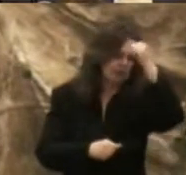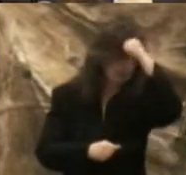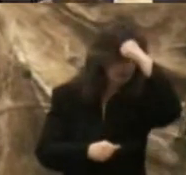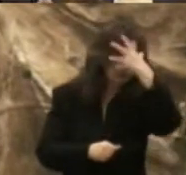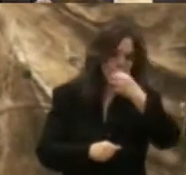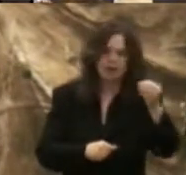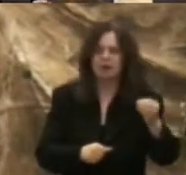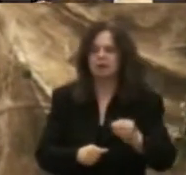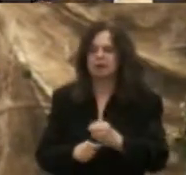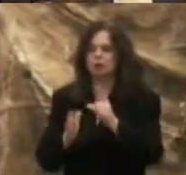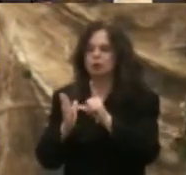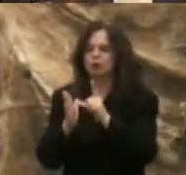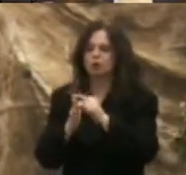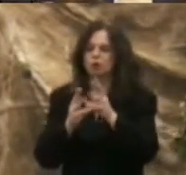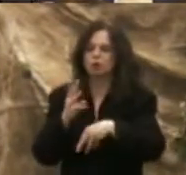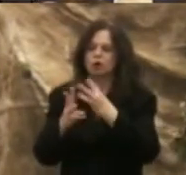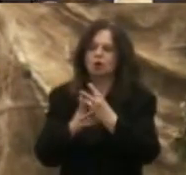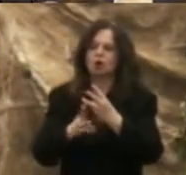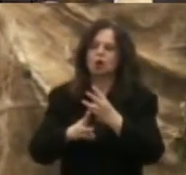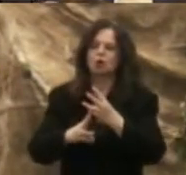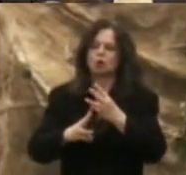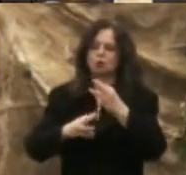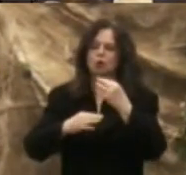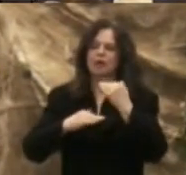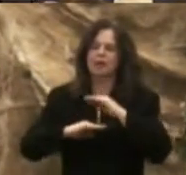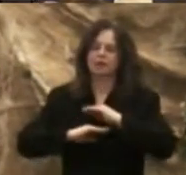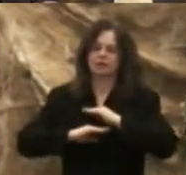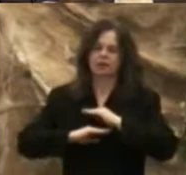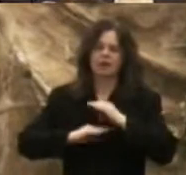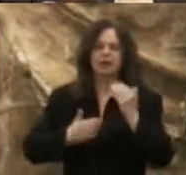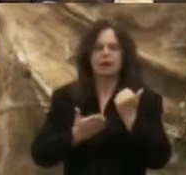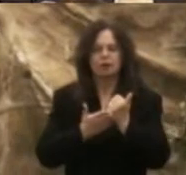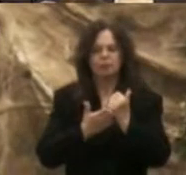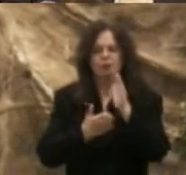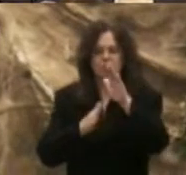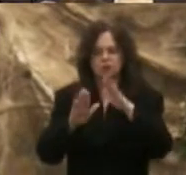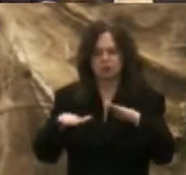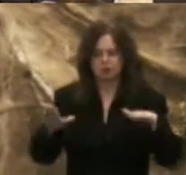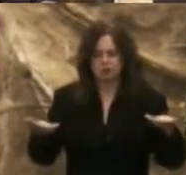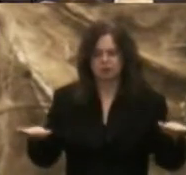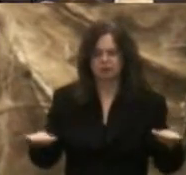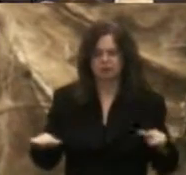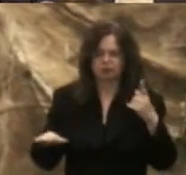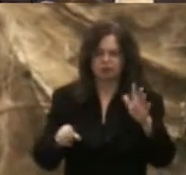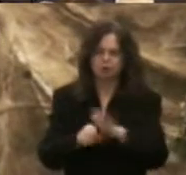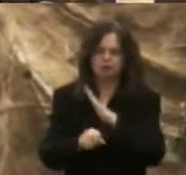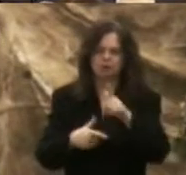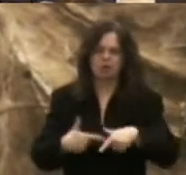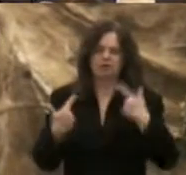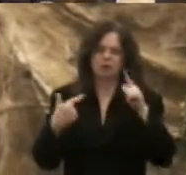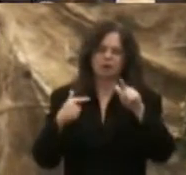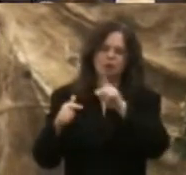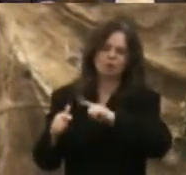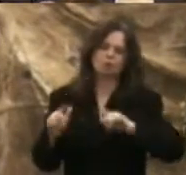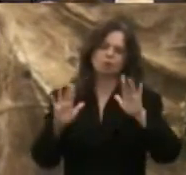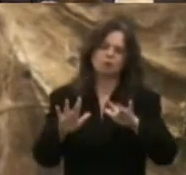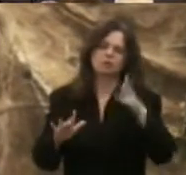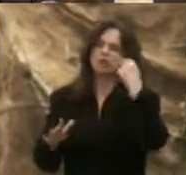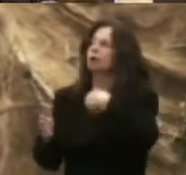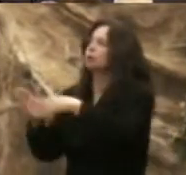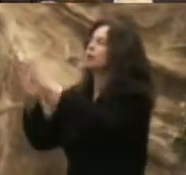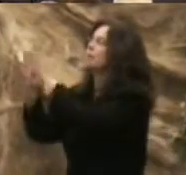Relief in helping move your children toward enough for the needs of the fullness of life. Lord, in your mercy.